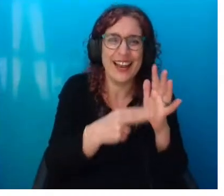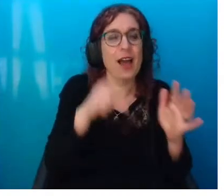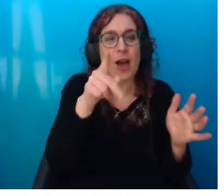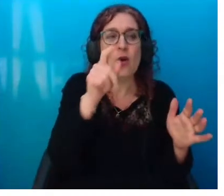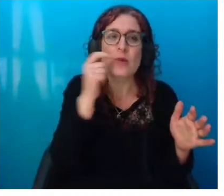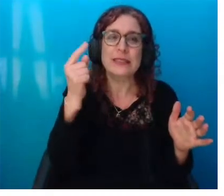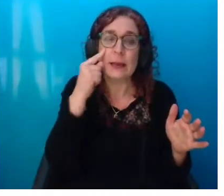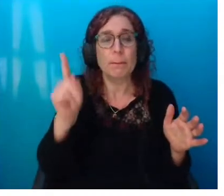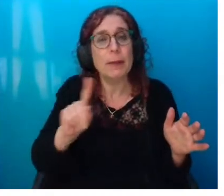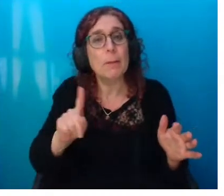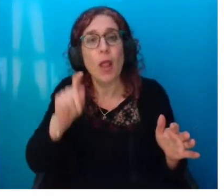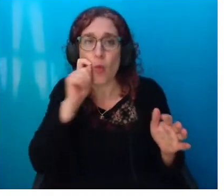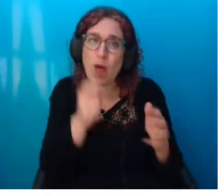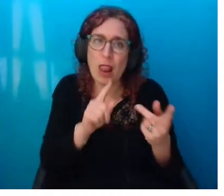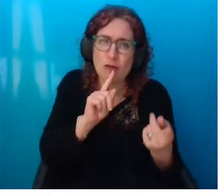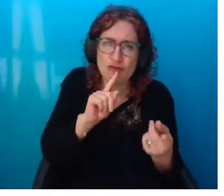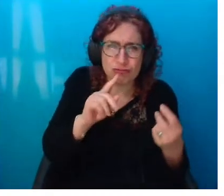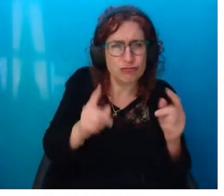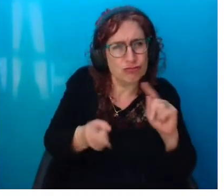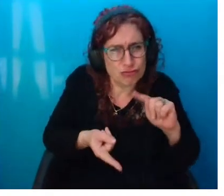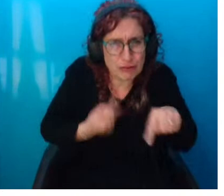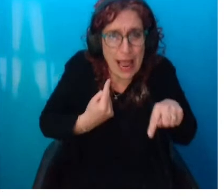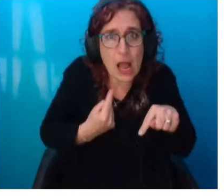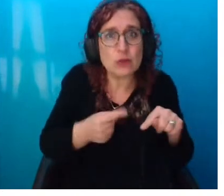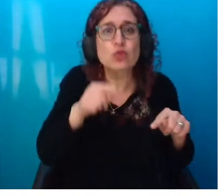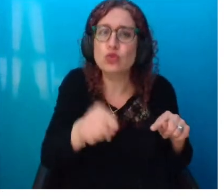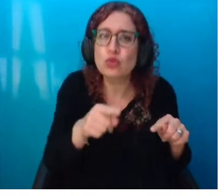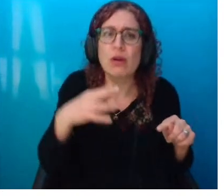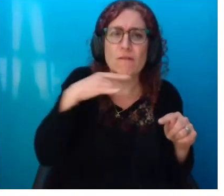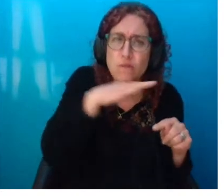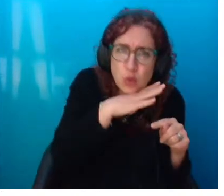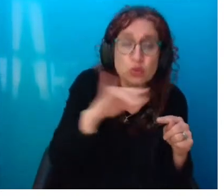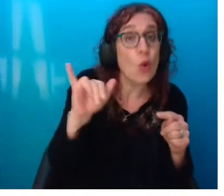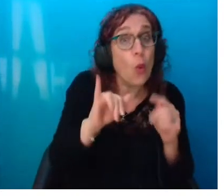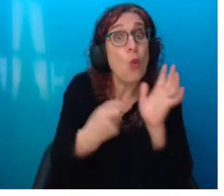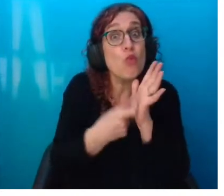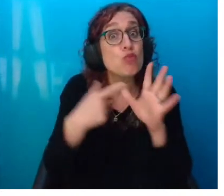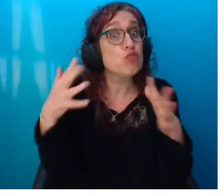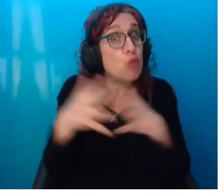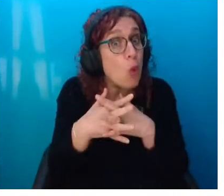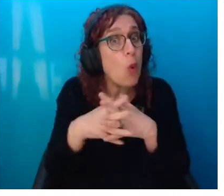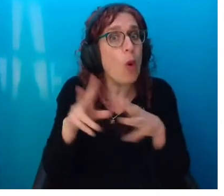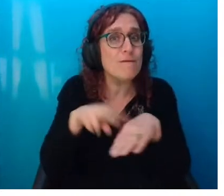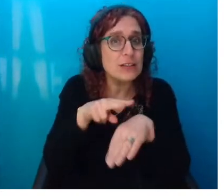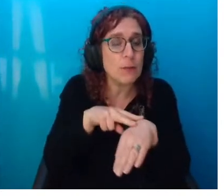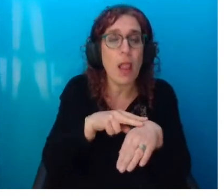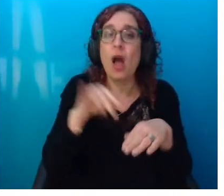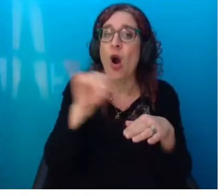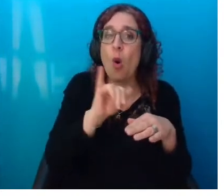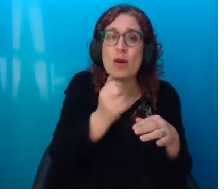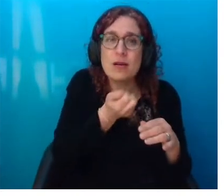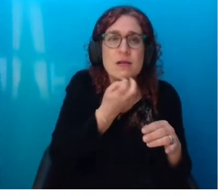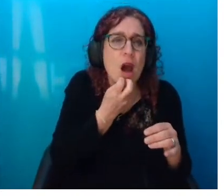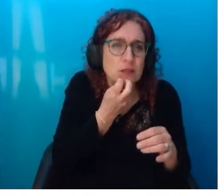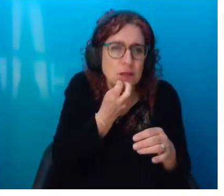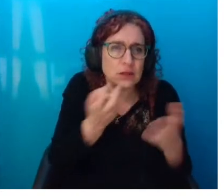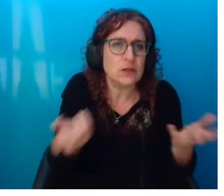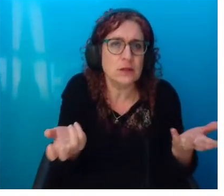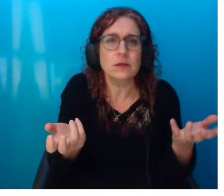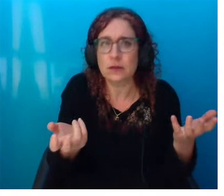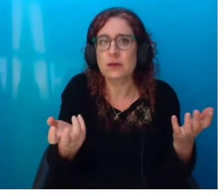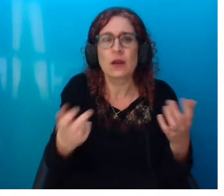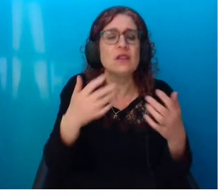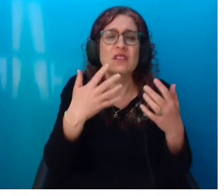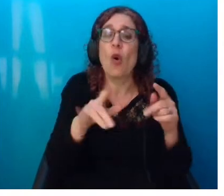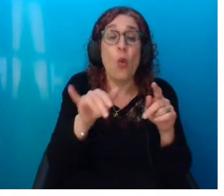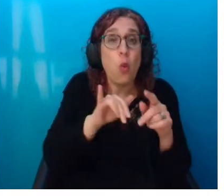to typically fruits, certain raw vegetables, and peanuts and tree nuts. The fruits typically involve apples,